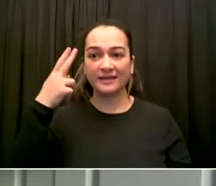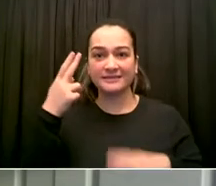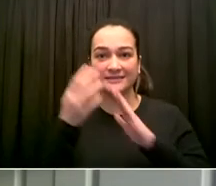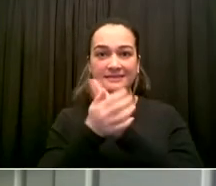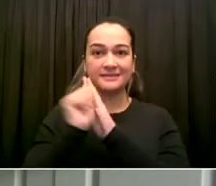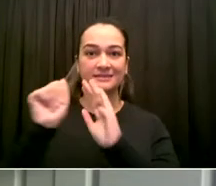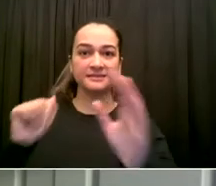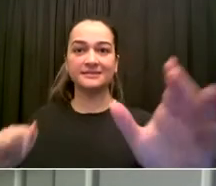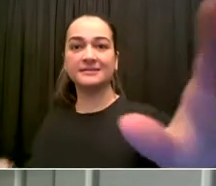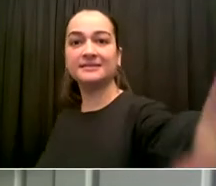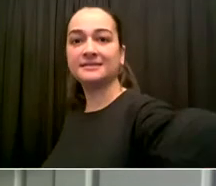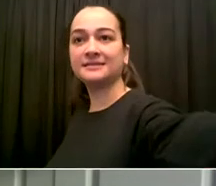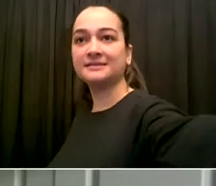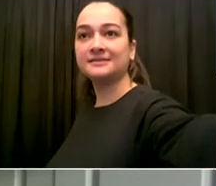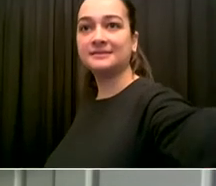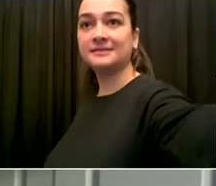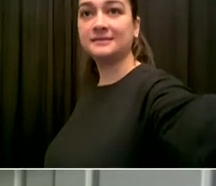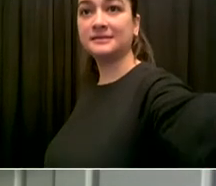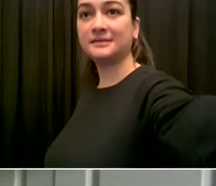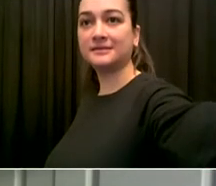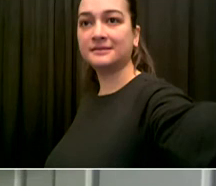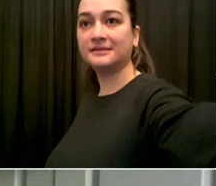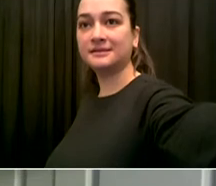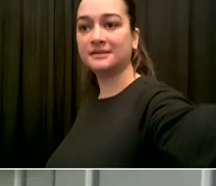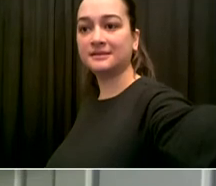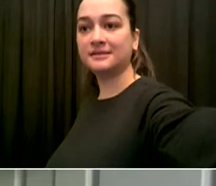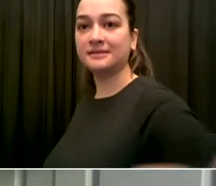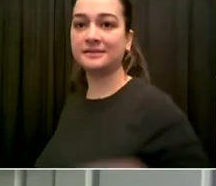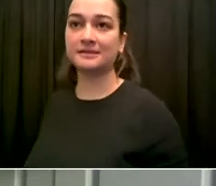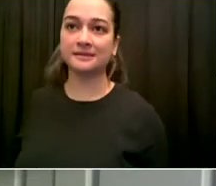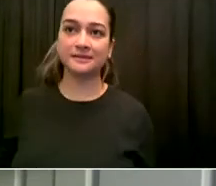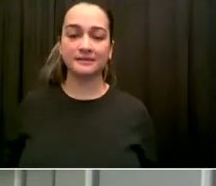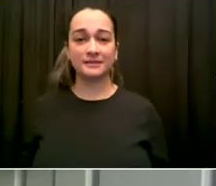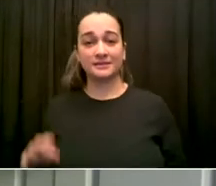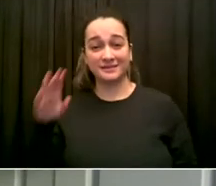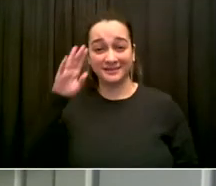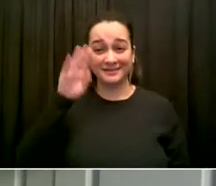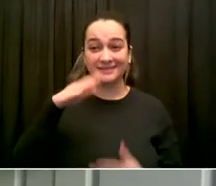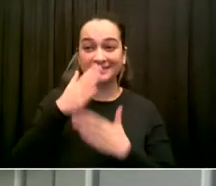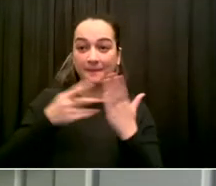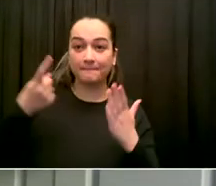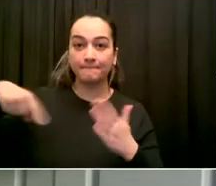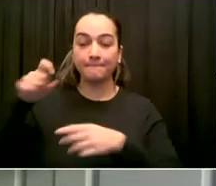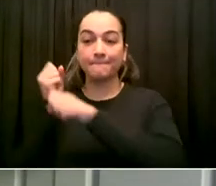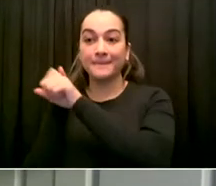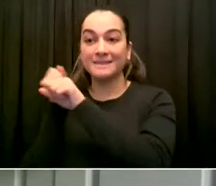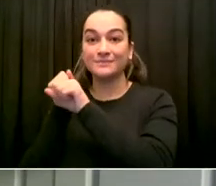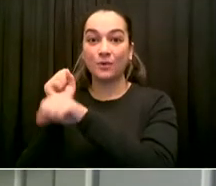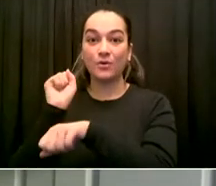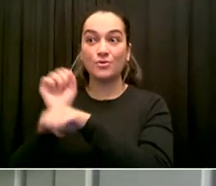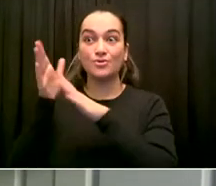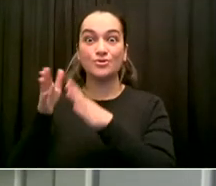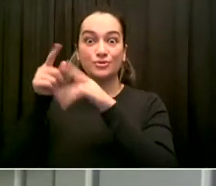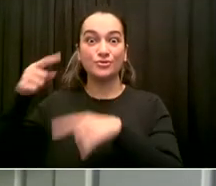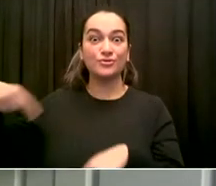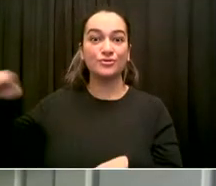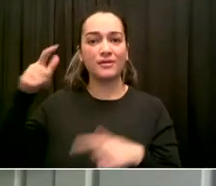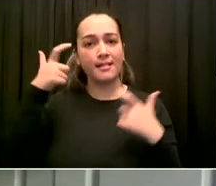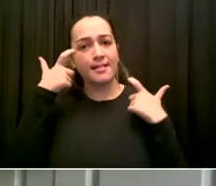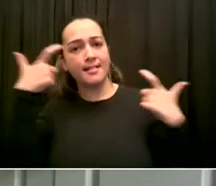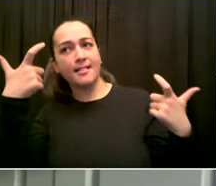have them fail time and time again and possibly hurt themselves. It is so pointless. It